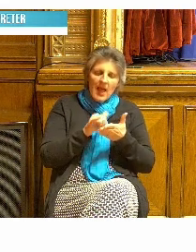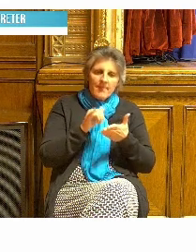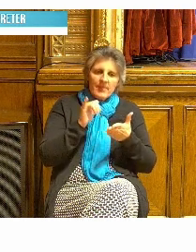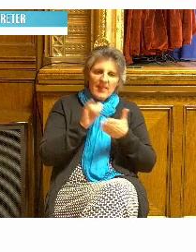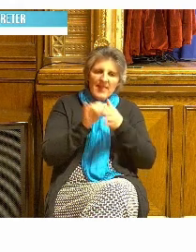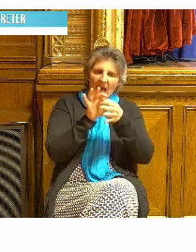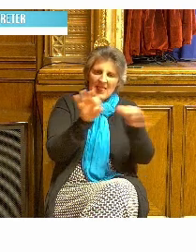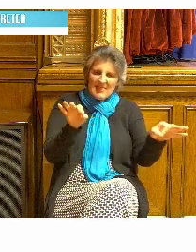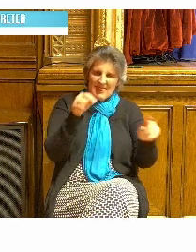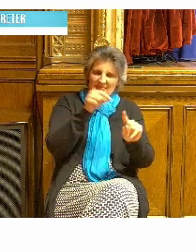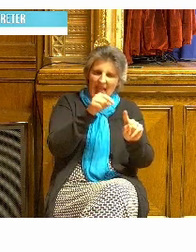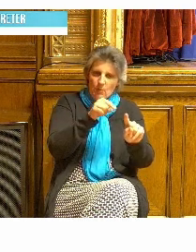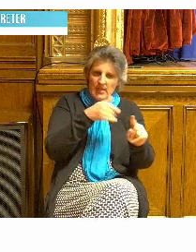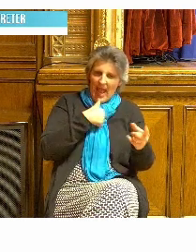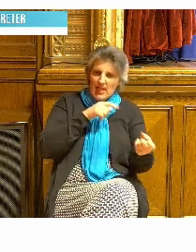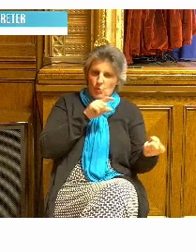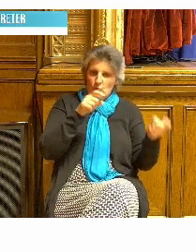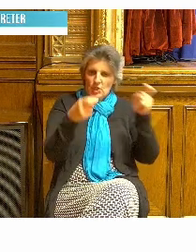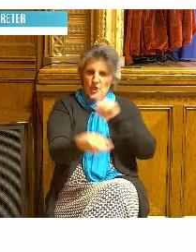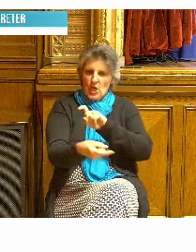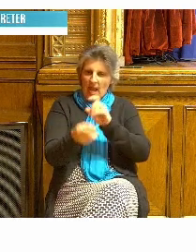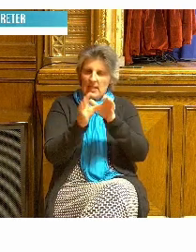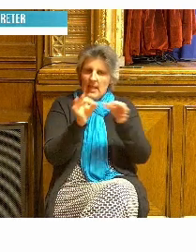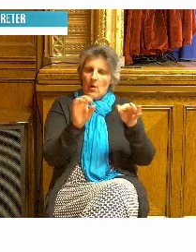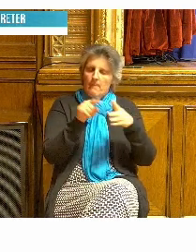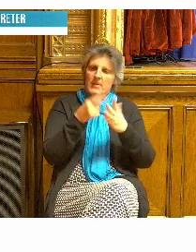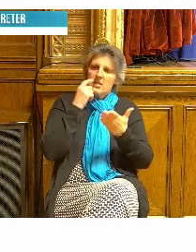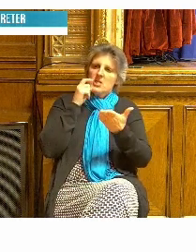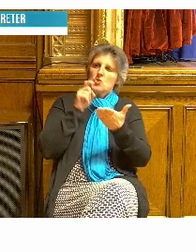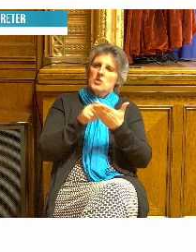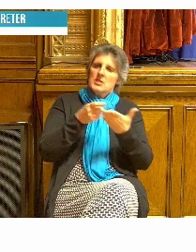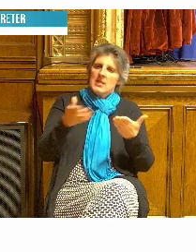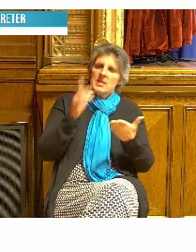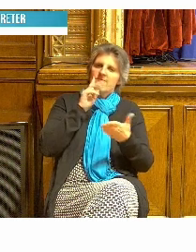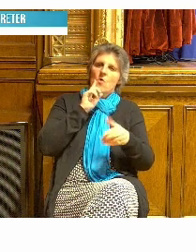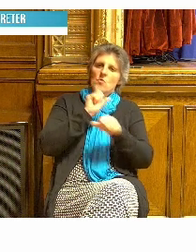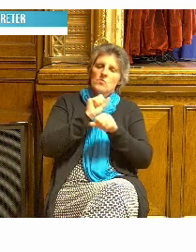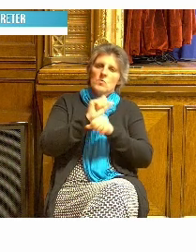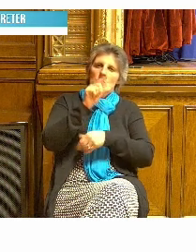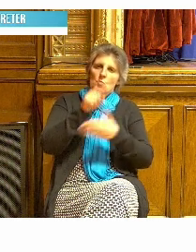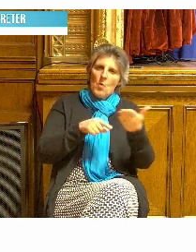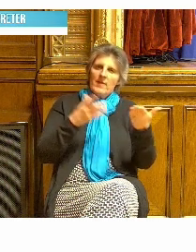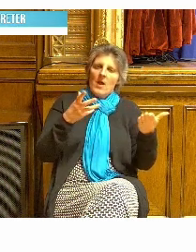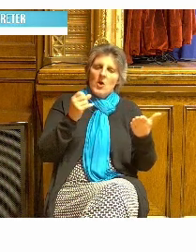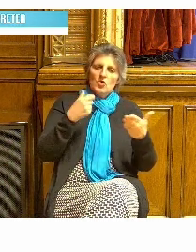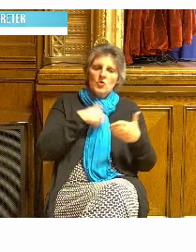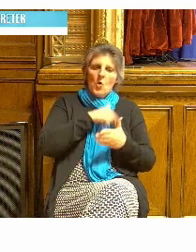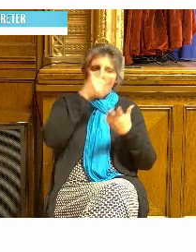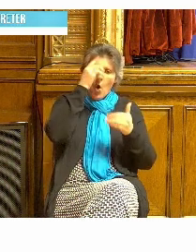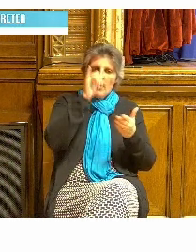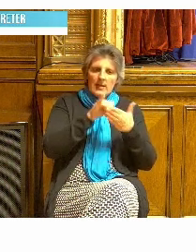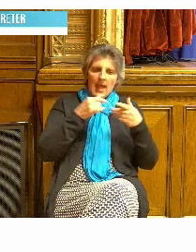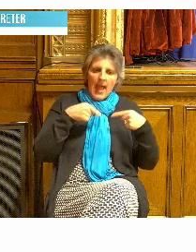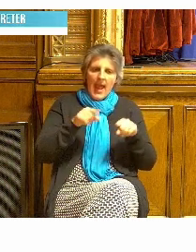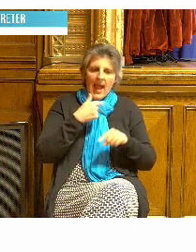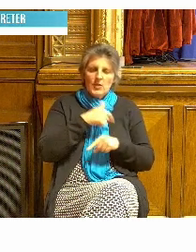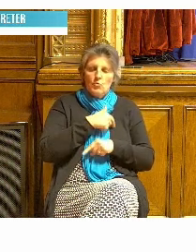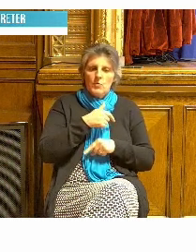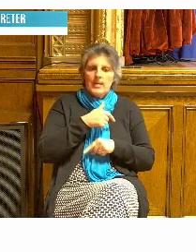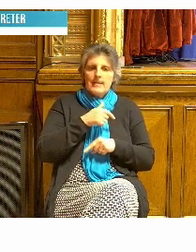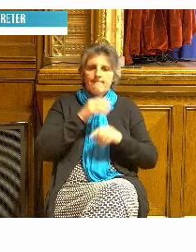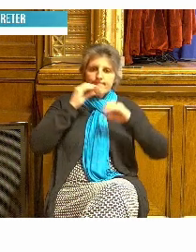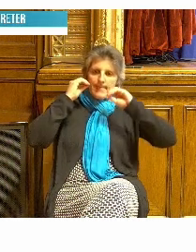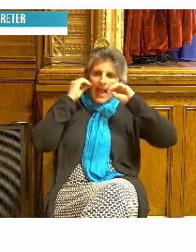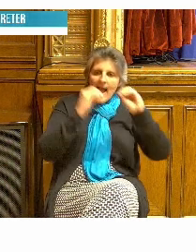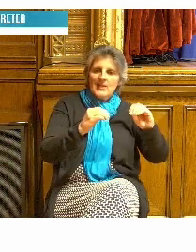the language, as we change the language, we begin to see things for what they are? And so we're hoping that as we place